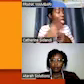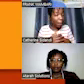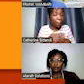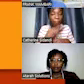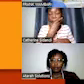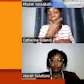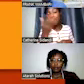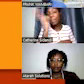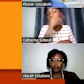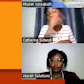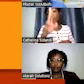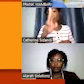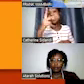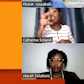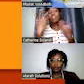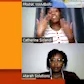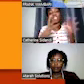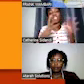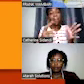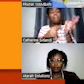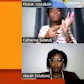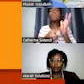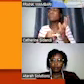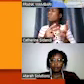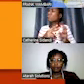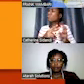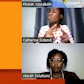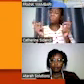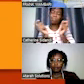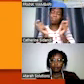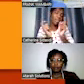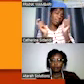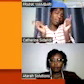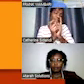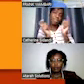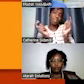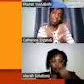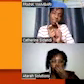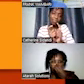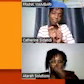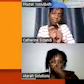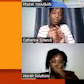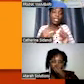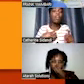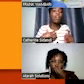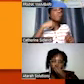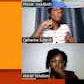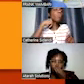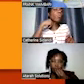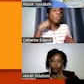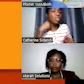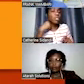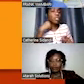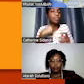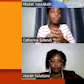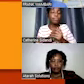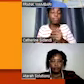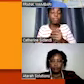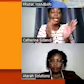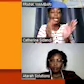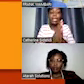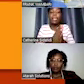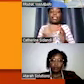It was a very painful thing to that family, and we knew them. Bullying and intimidation and terminal